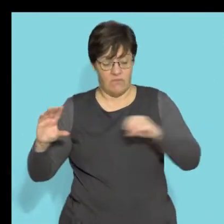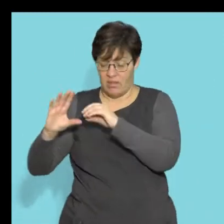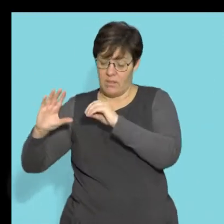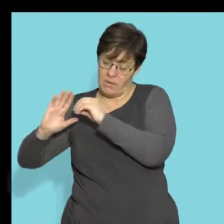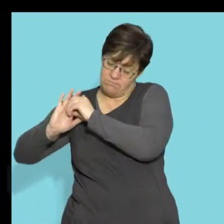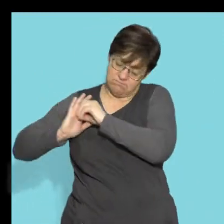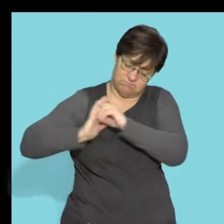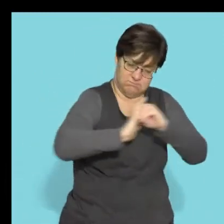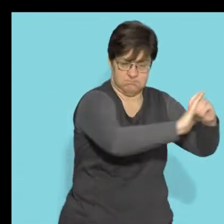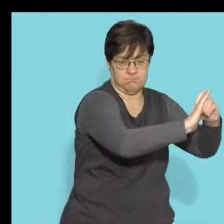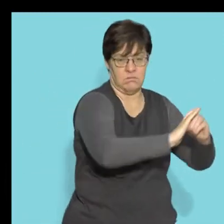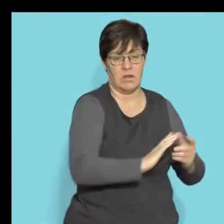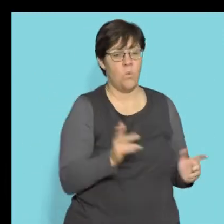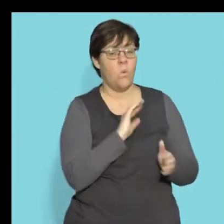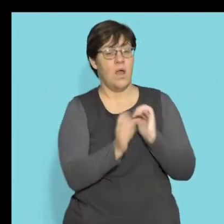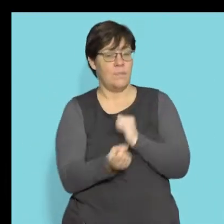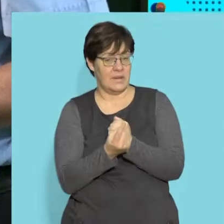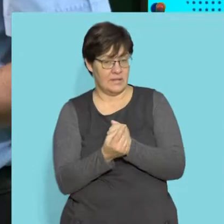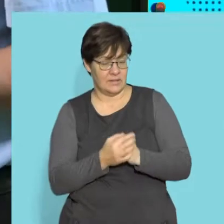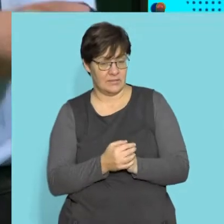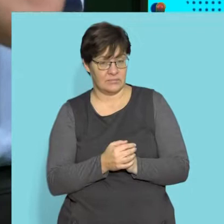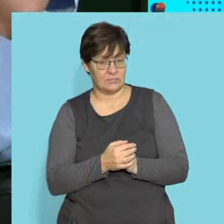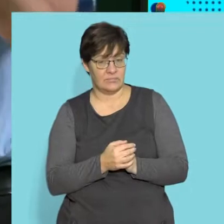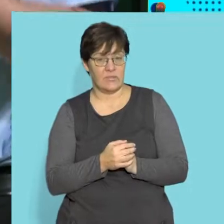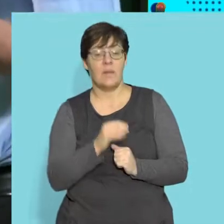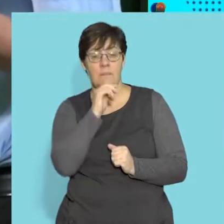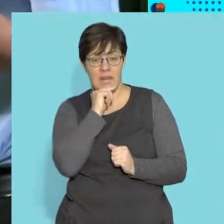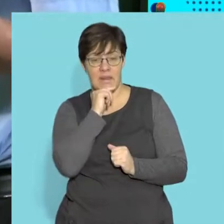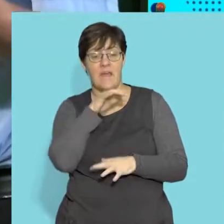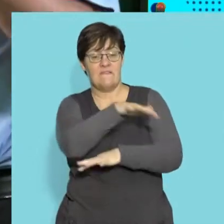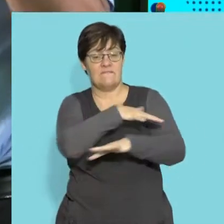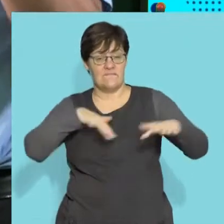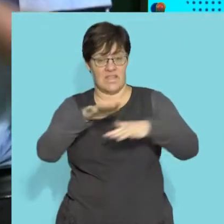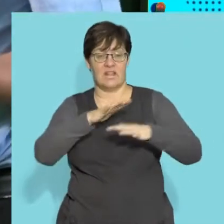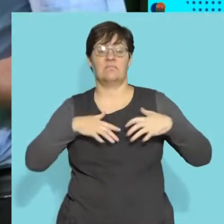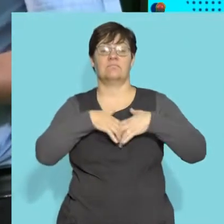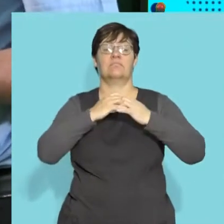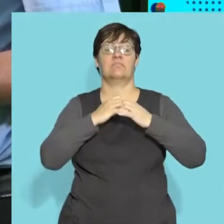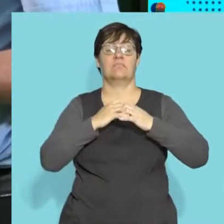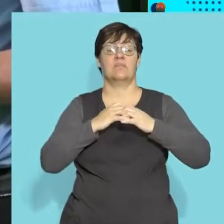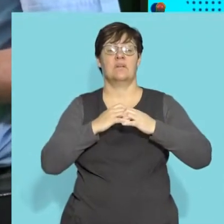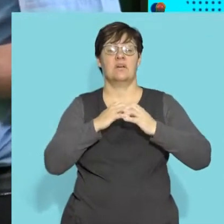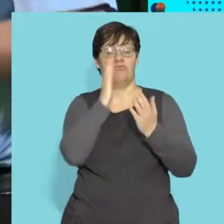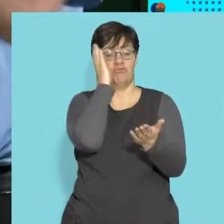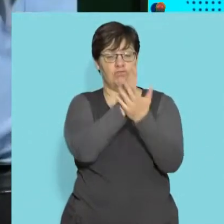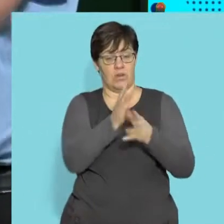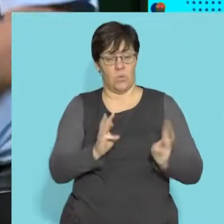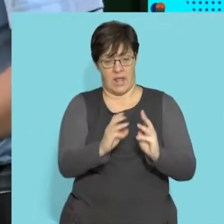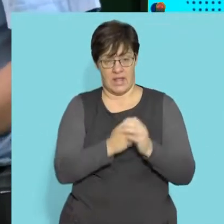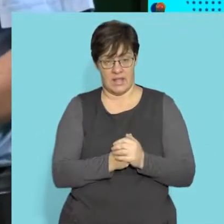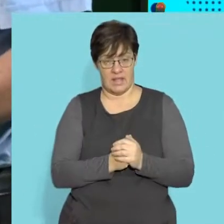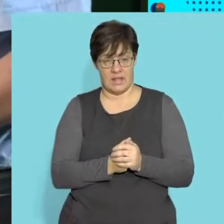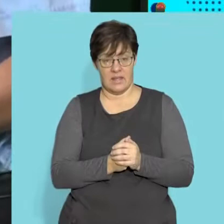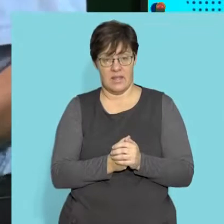move, to push it out of the magnetic field. And what will happen? The field will be restored. It will be back to